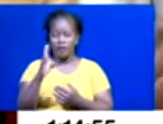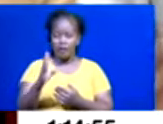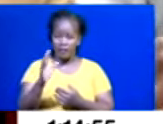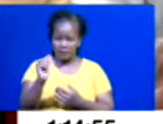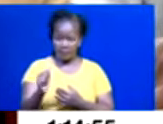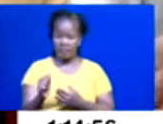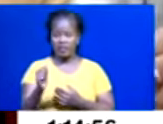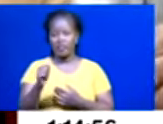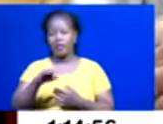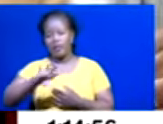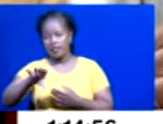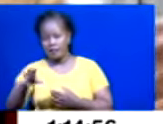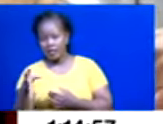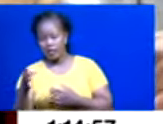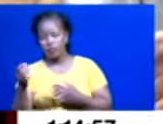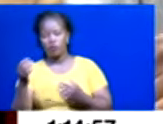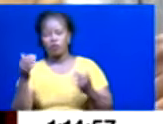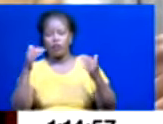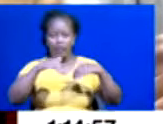County Assembly of Kericho